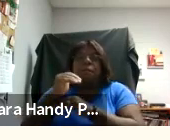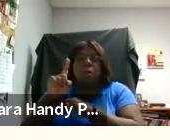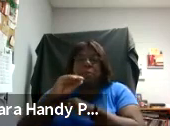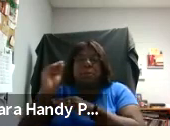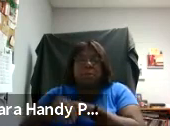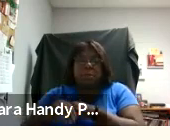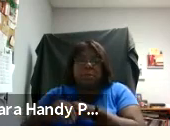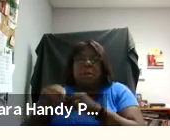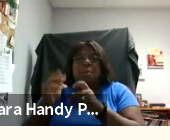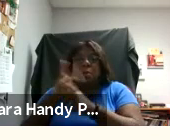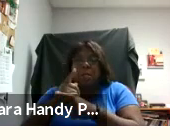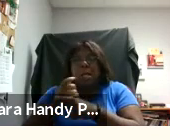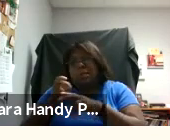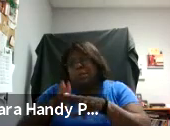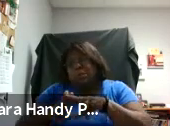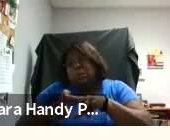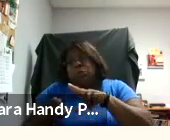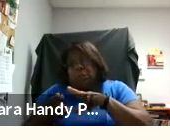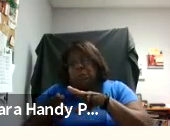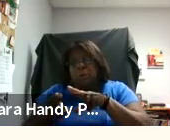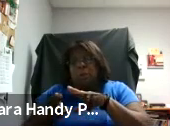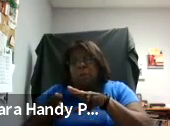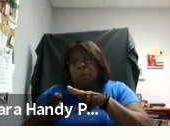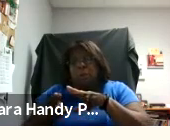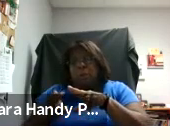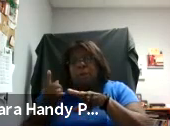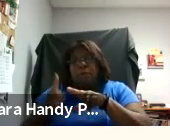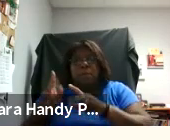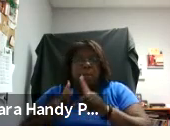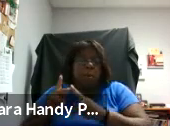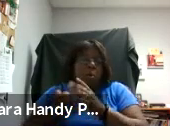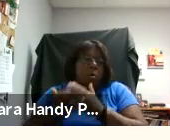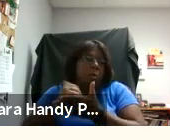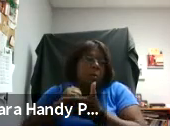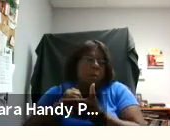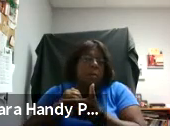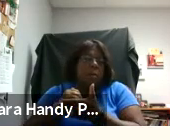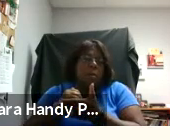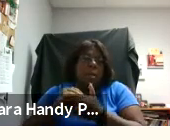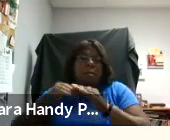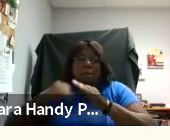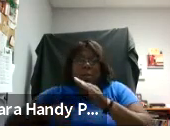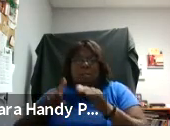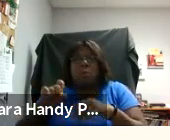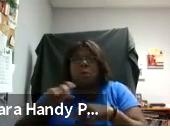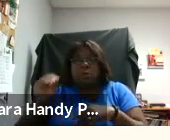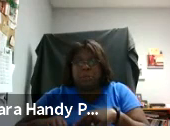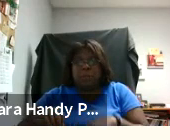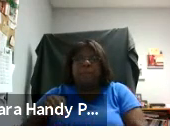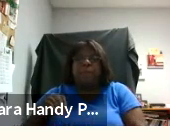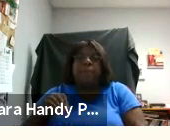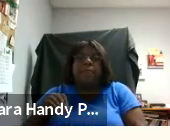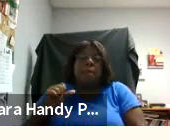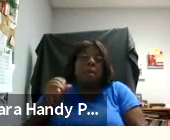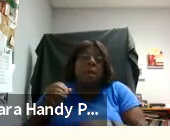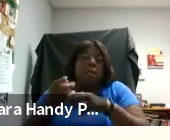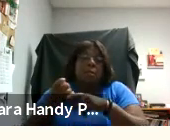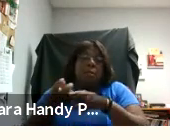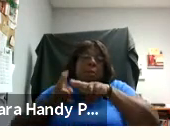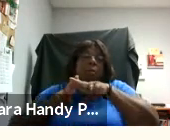slight decrease for individuals earning less than 100%, a slight decrease in